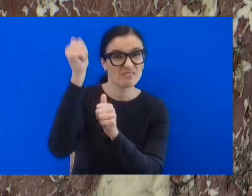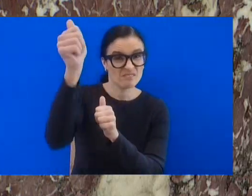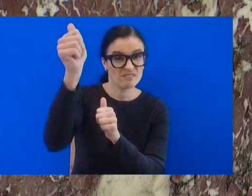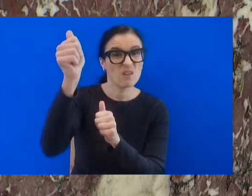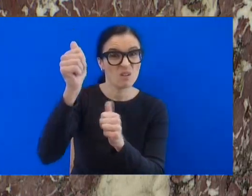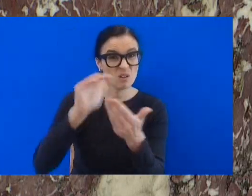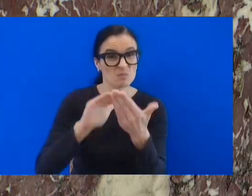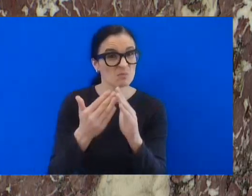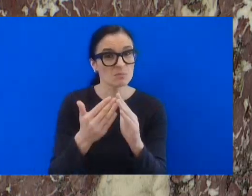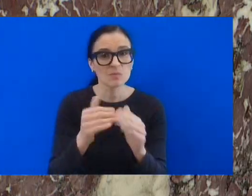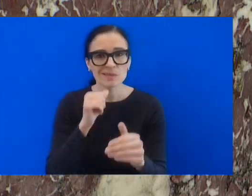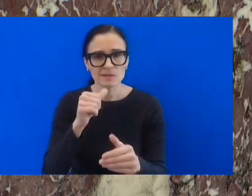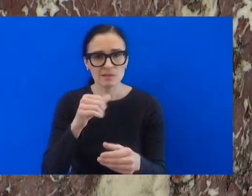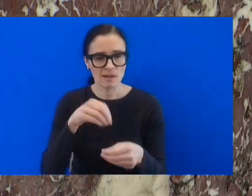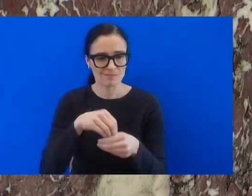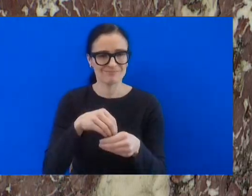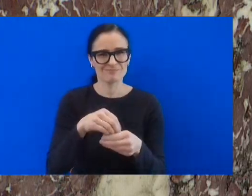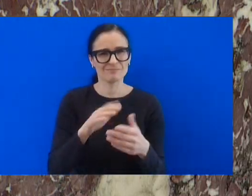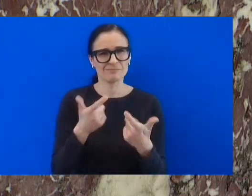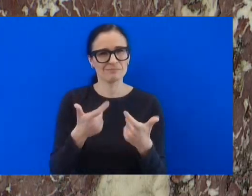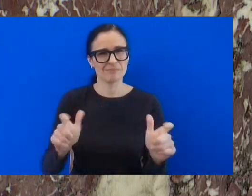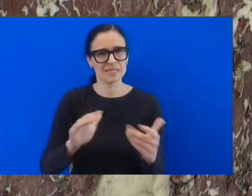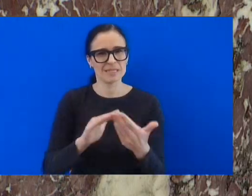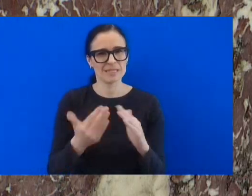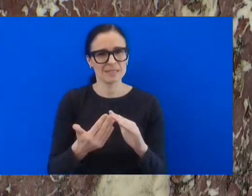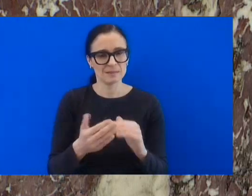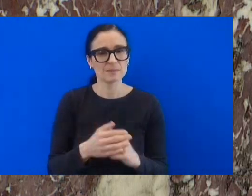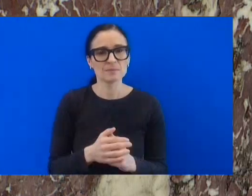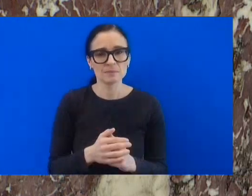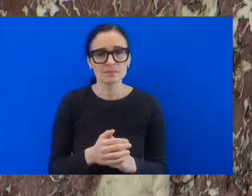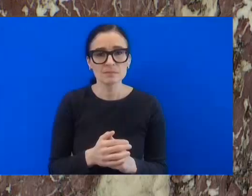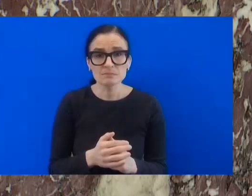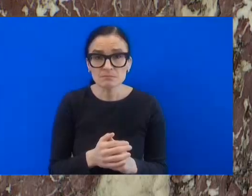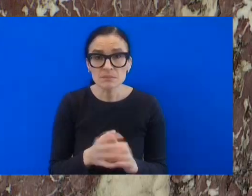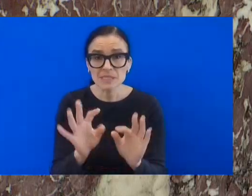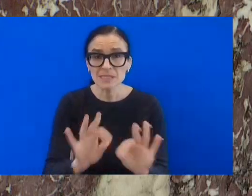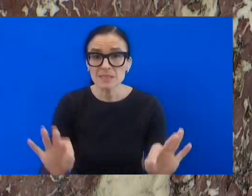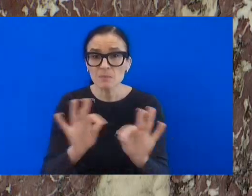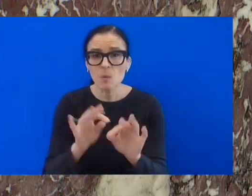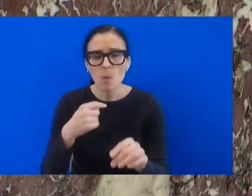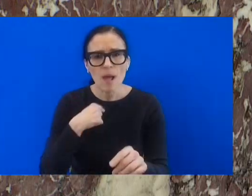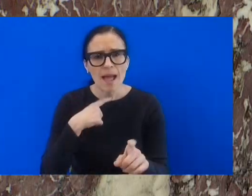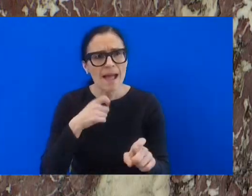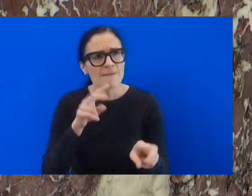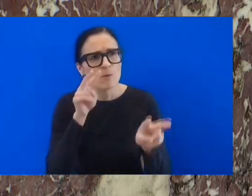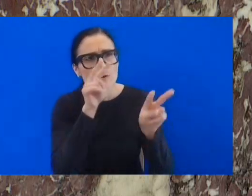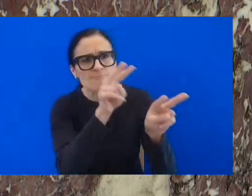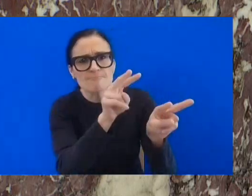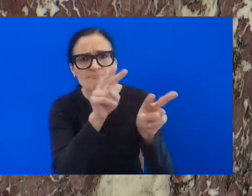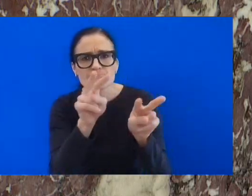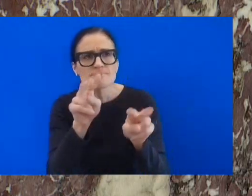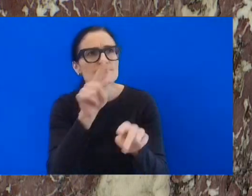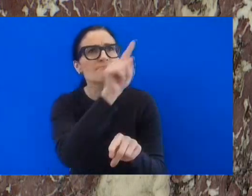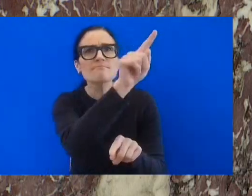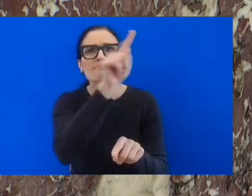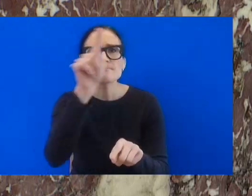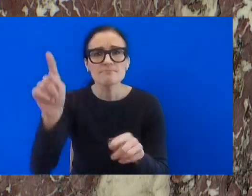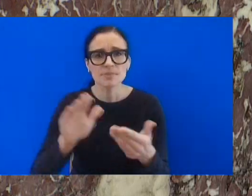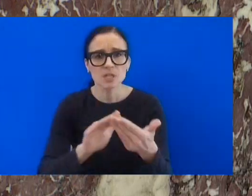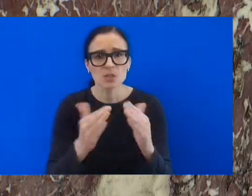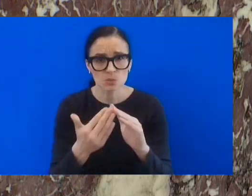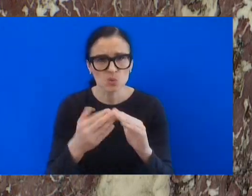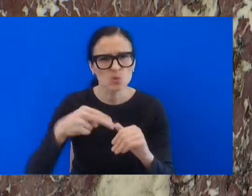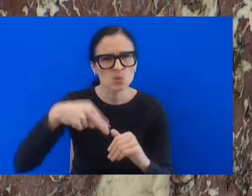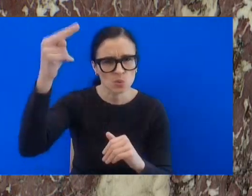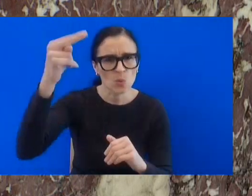supports that they need. And it's so important that we pay particular attention to remote rural communities, Indigenous communities, because connecting